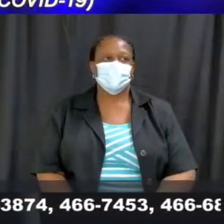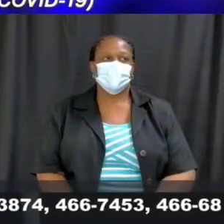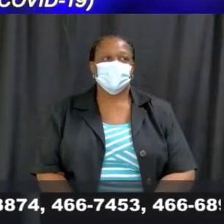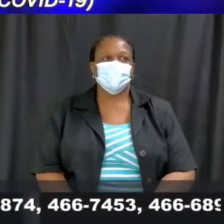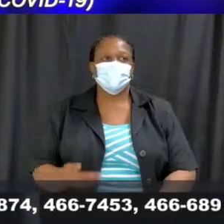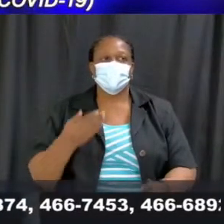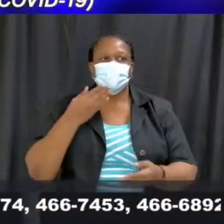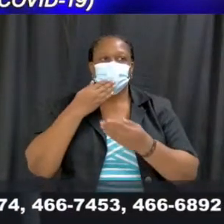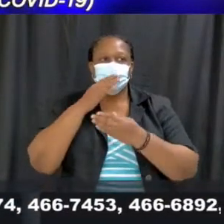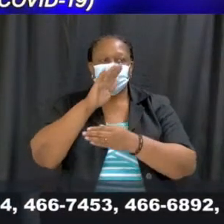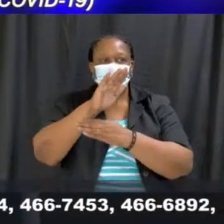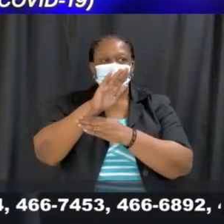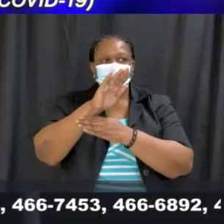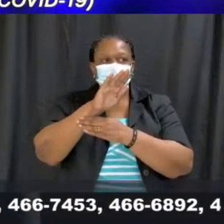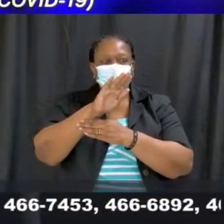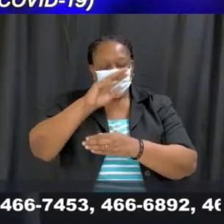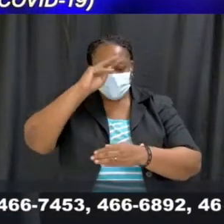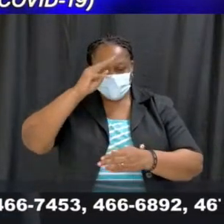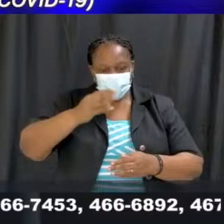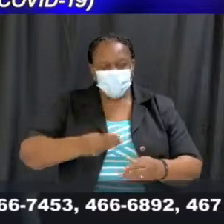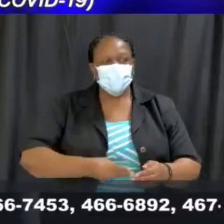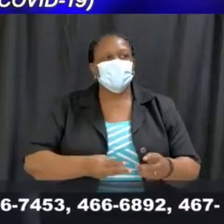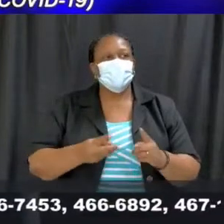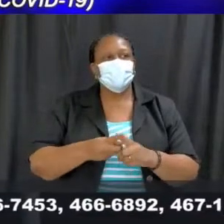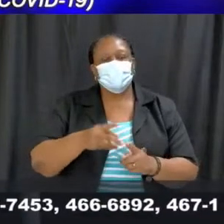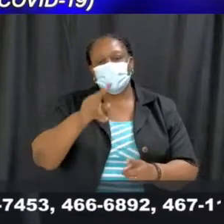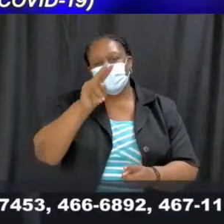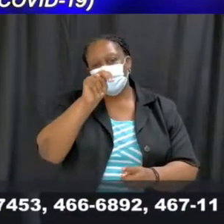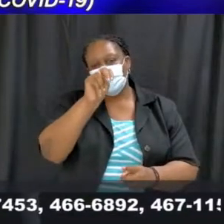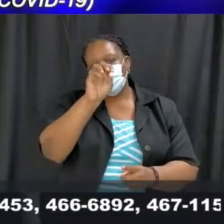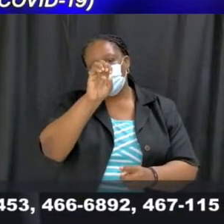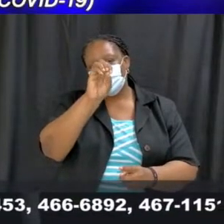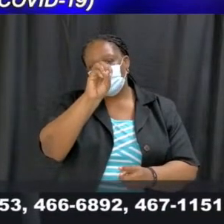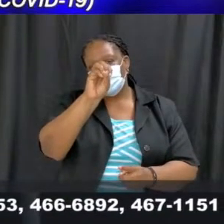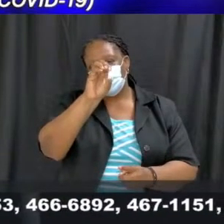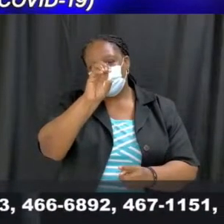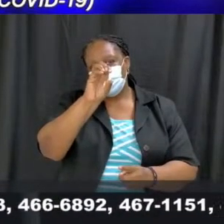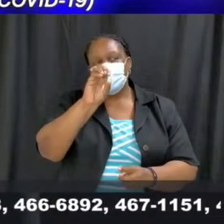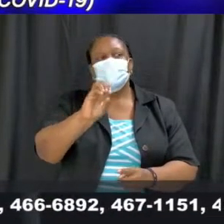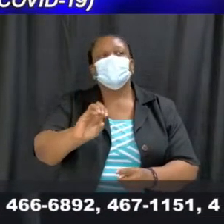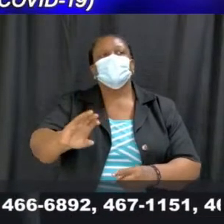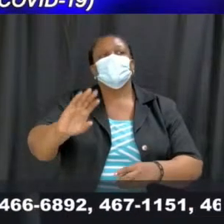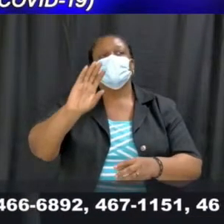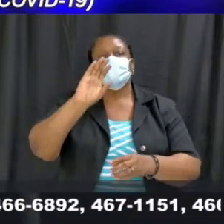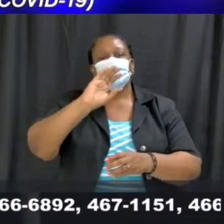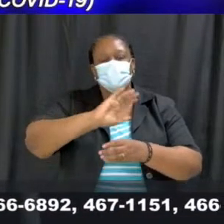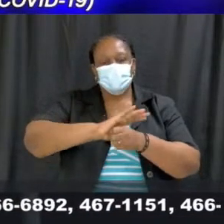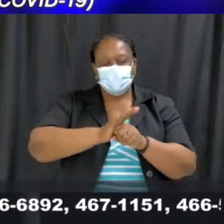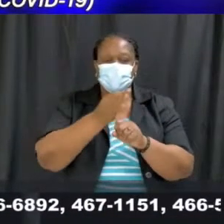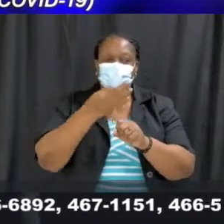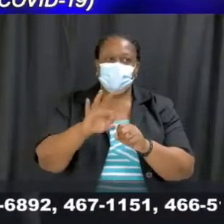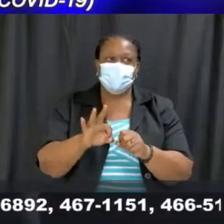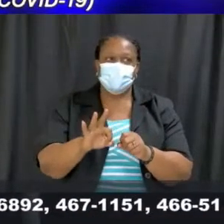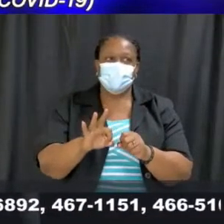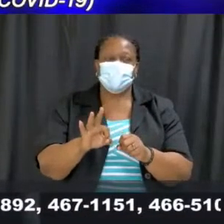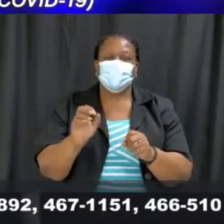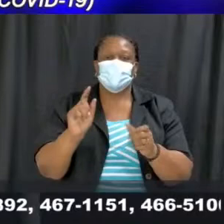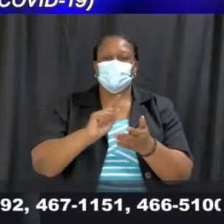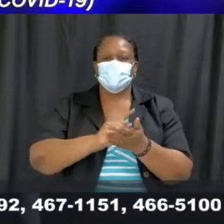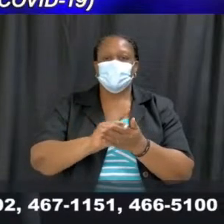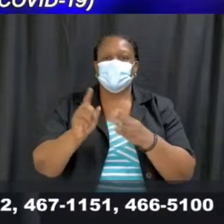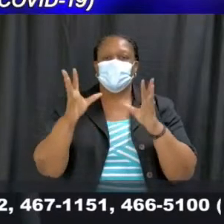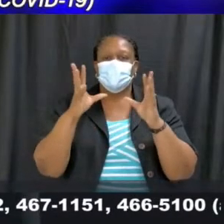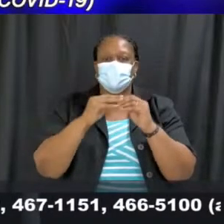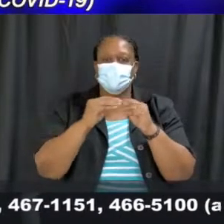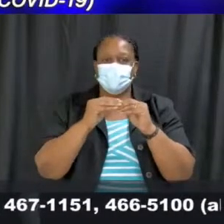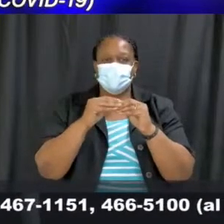Good afternoon and welcome to the National Emergency Operations Center COVID-19 weekly